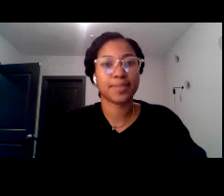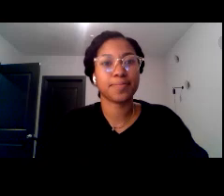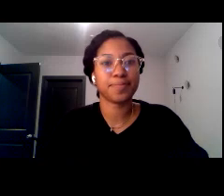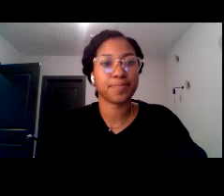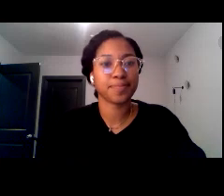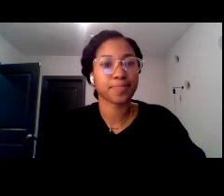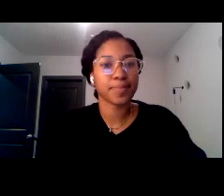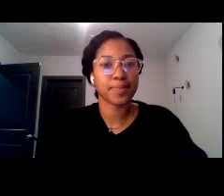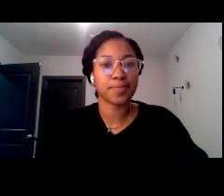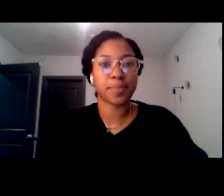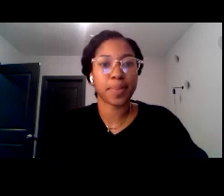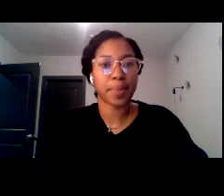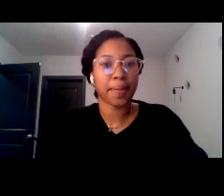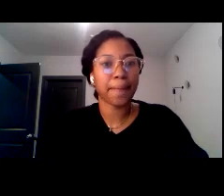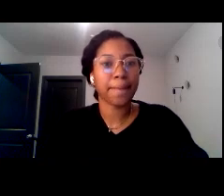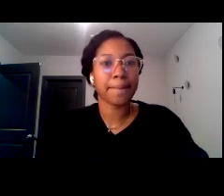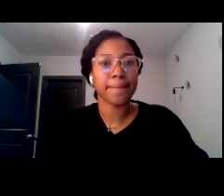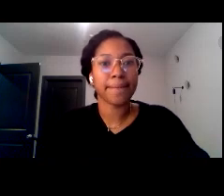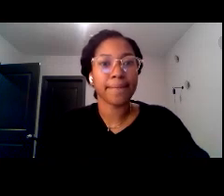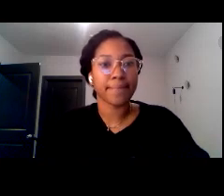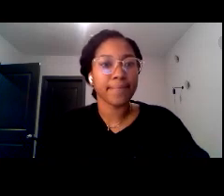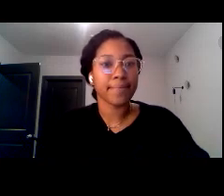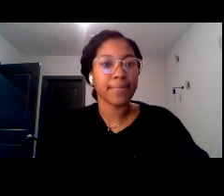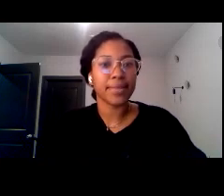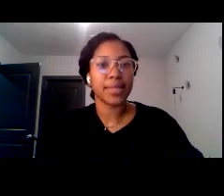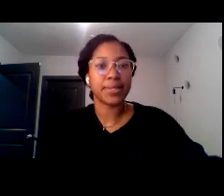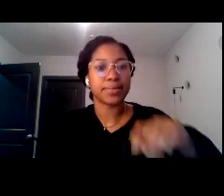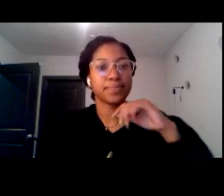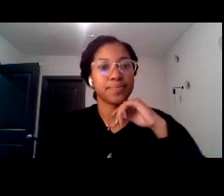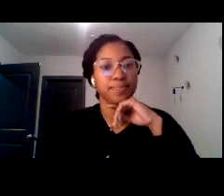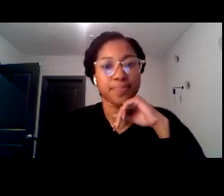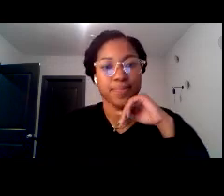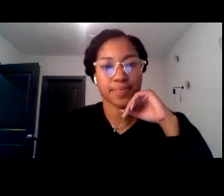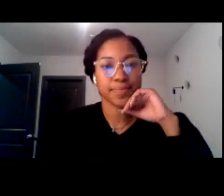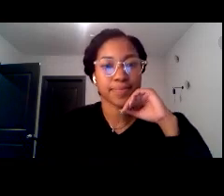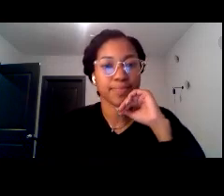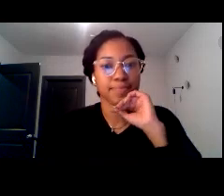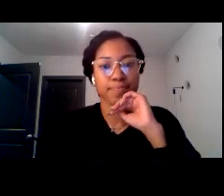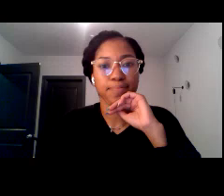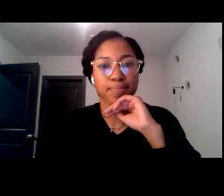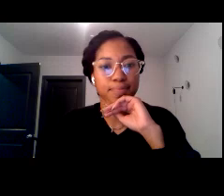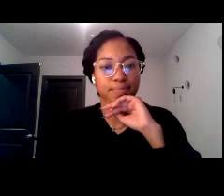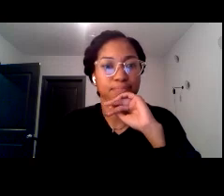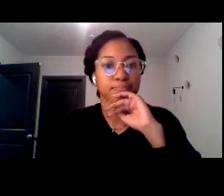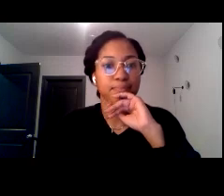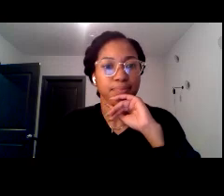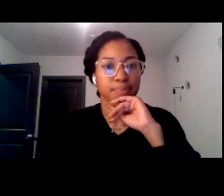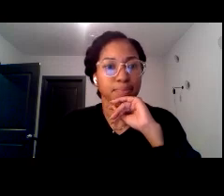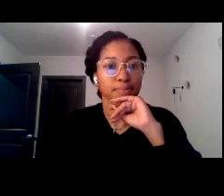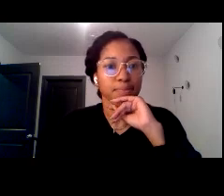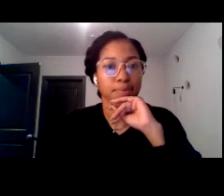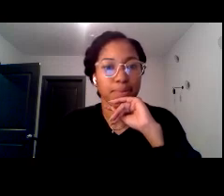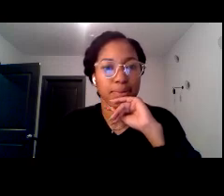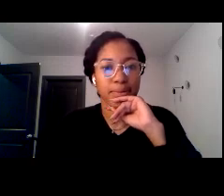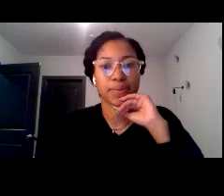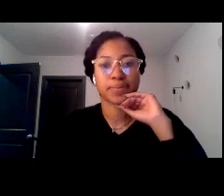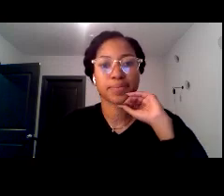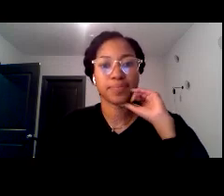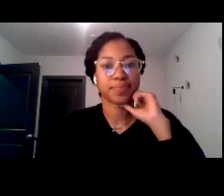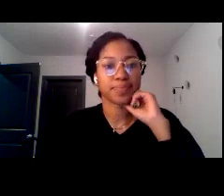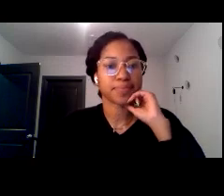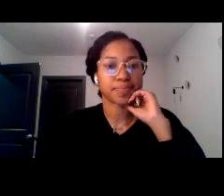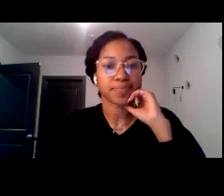Candace, can we actually, yes, can we go to the slide, the first slide of the monitoring process? How often the, yes.